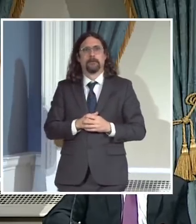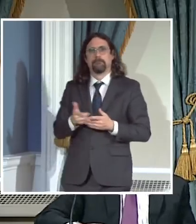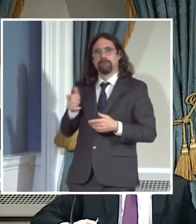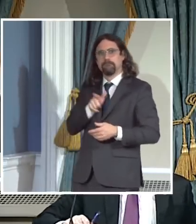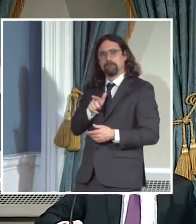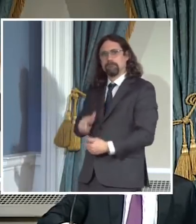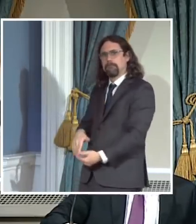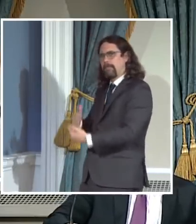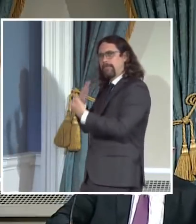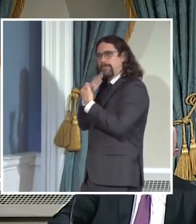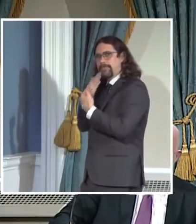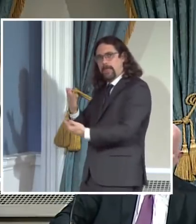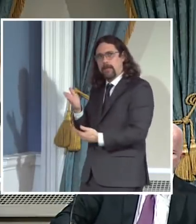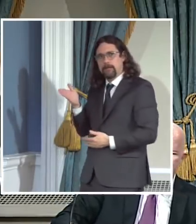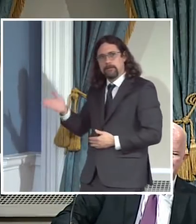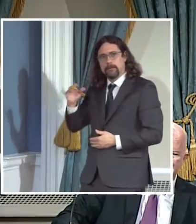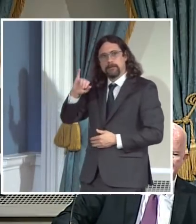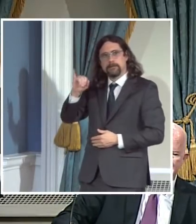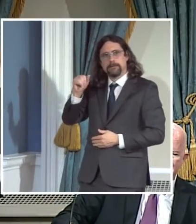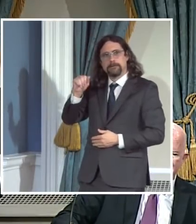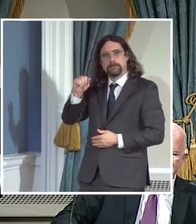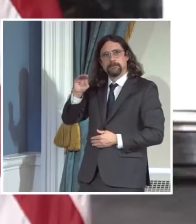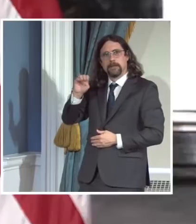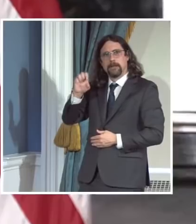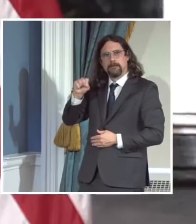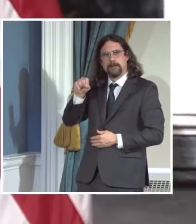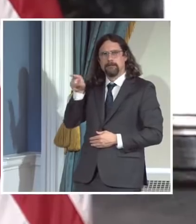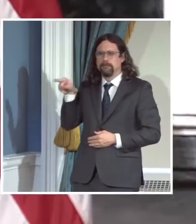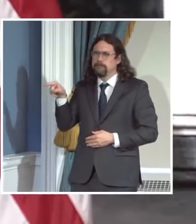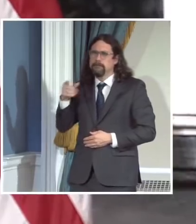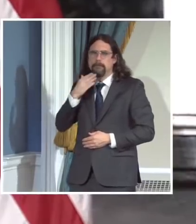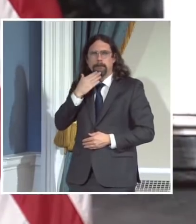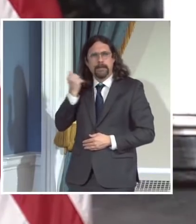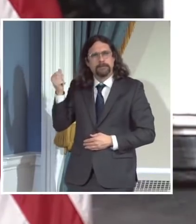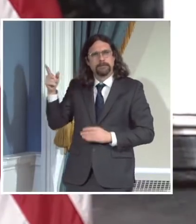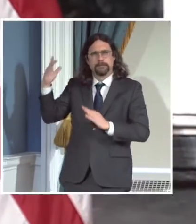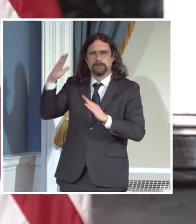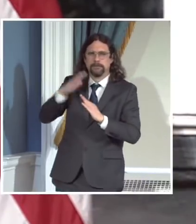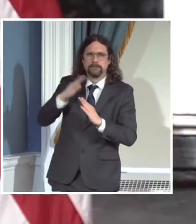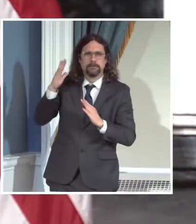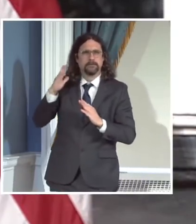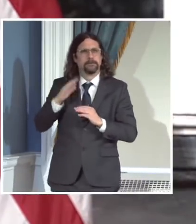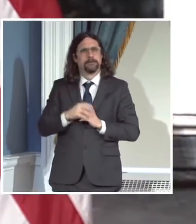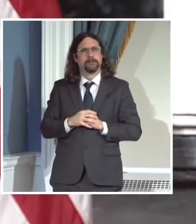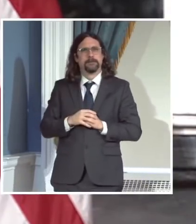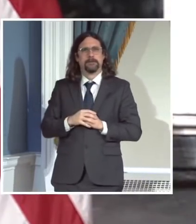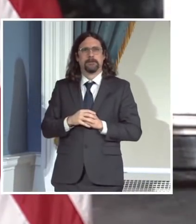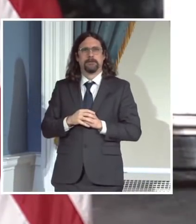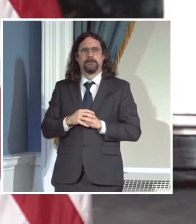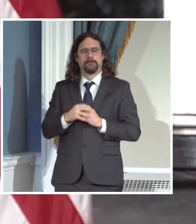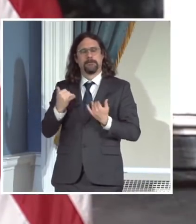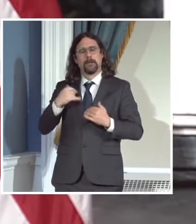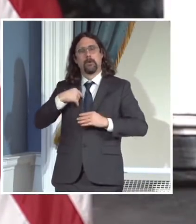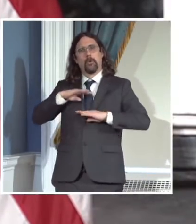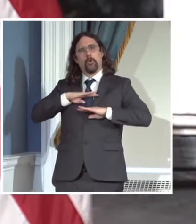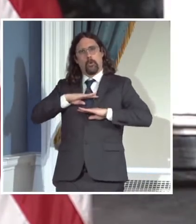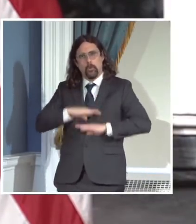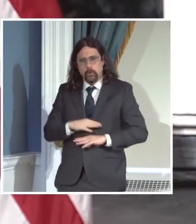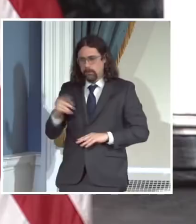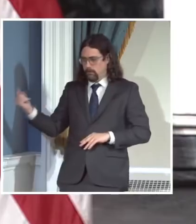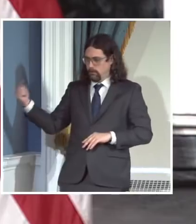here, our healthcare workers are going to get even more support, and I want to thank you. It means a lot to all of us in this city that you're